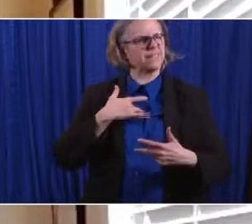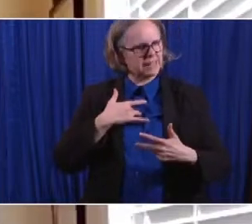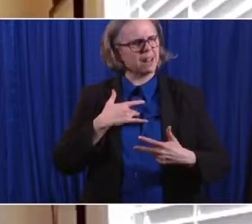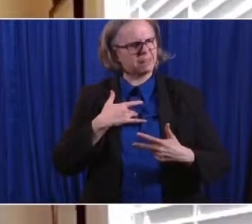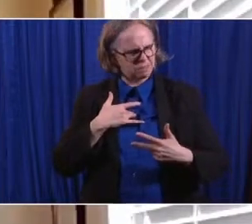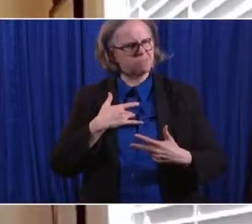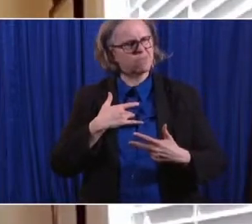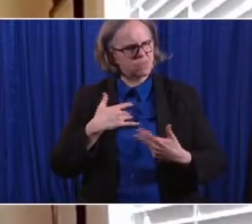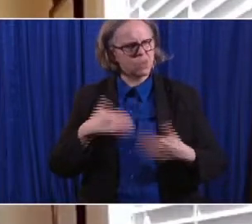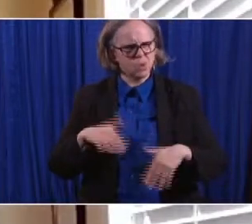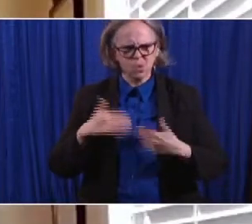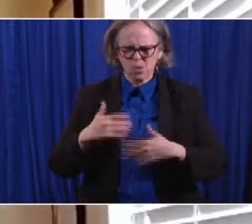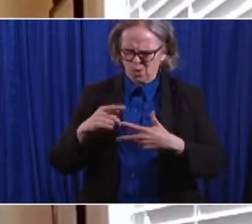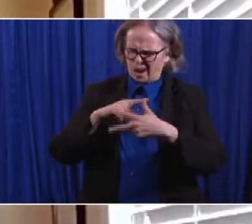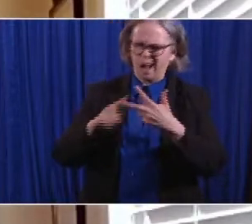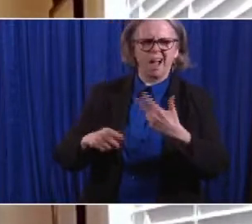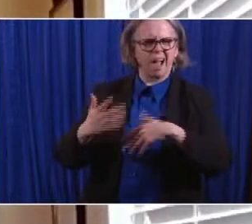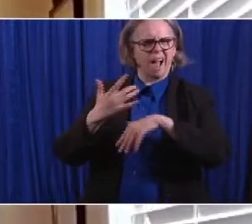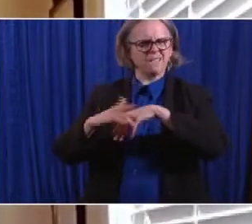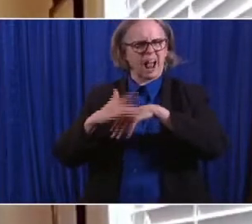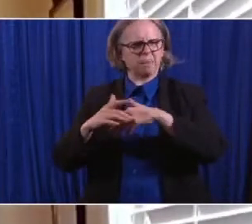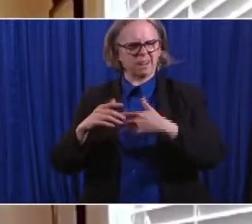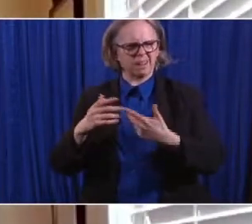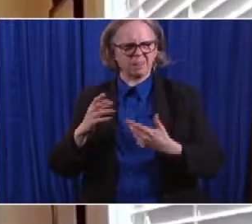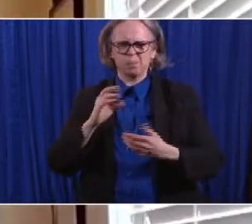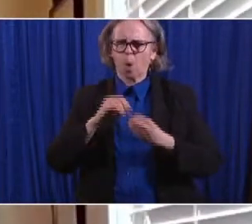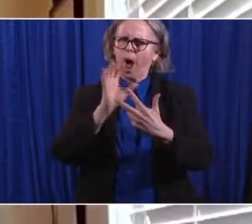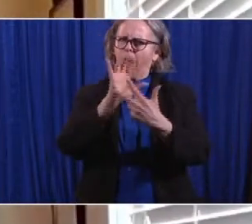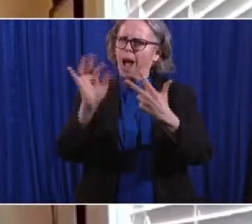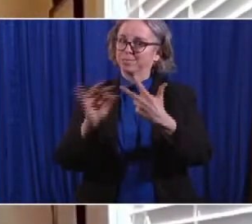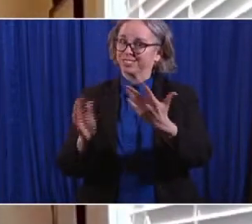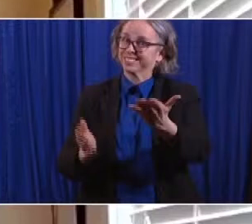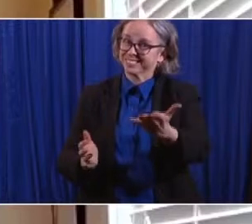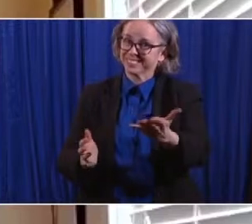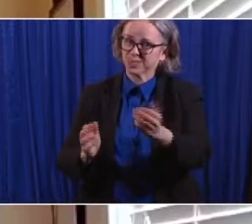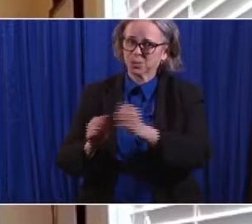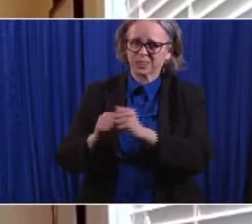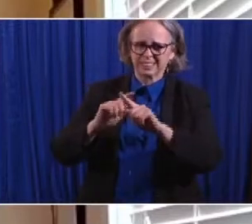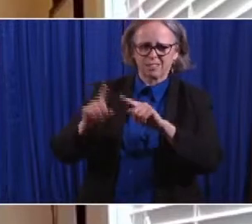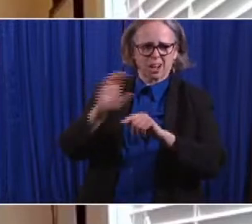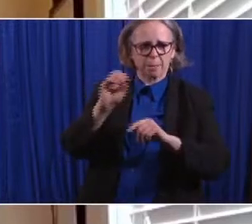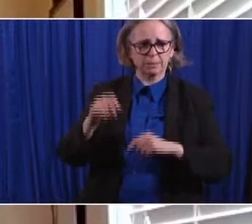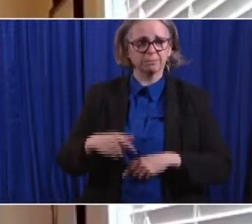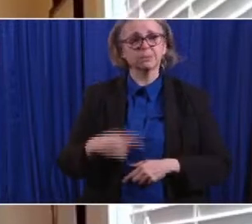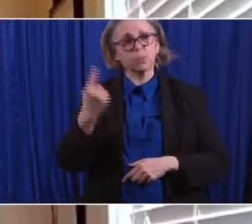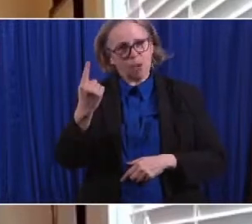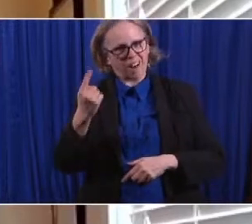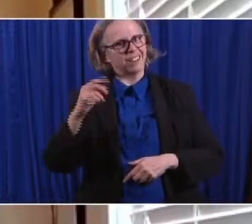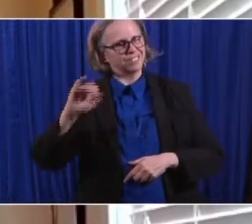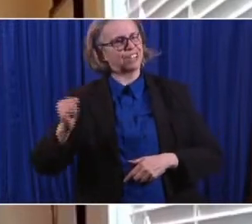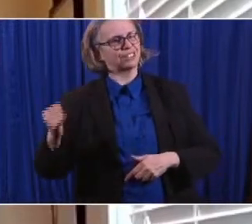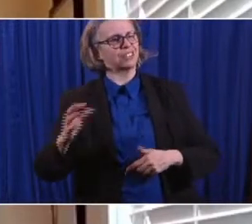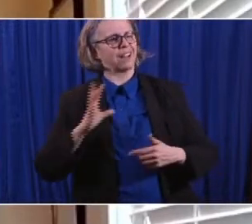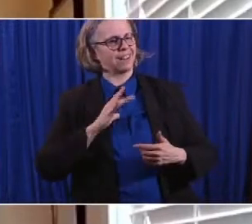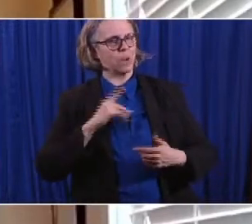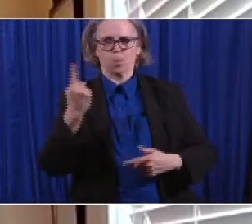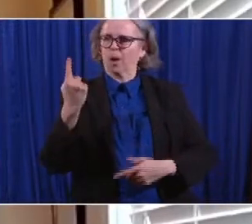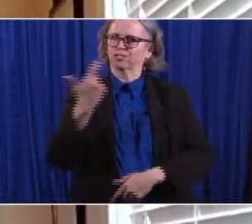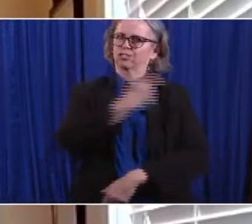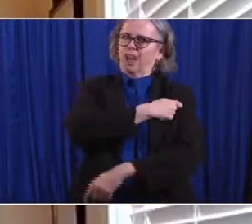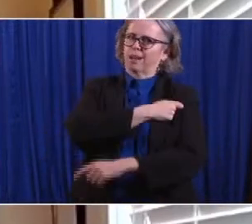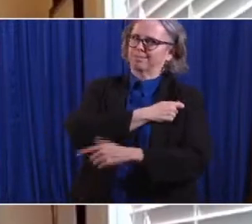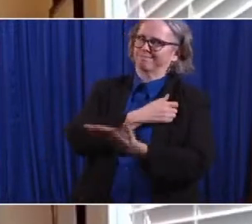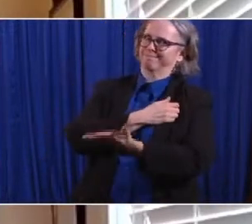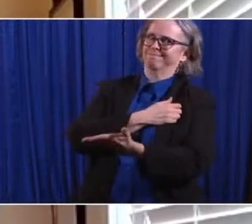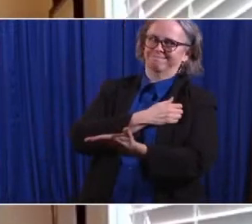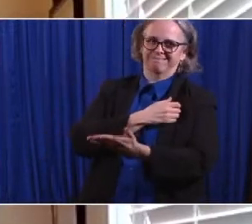to develop a menu of options. One of those is Johnson & Johnson, one shot instead of two.